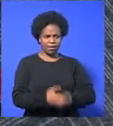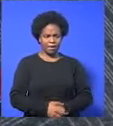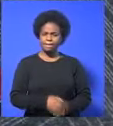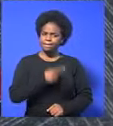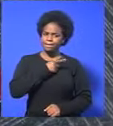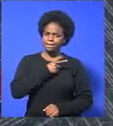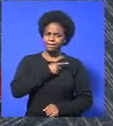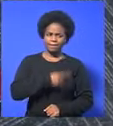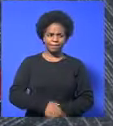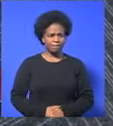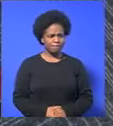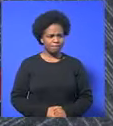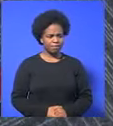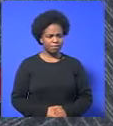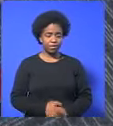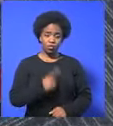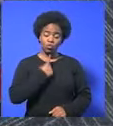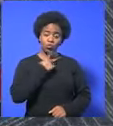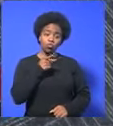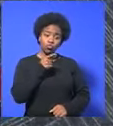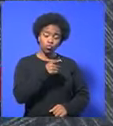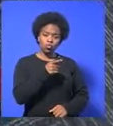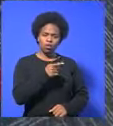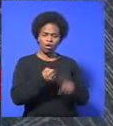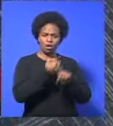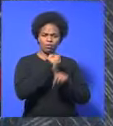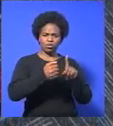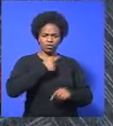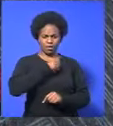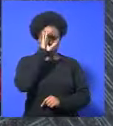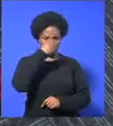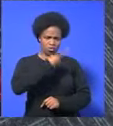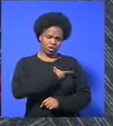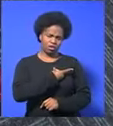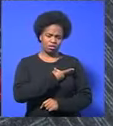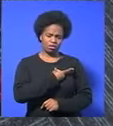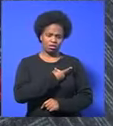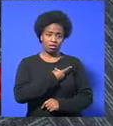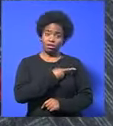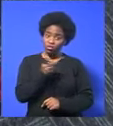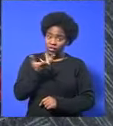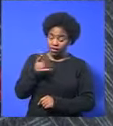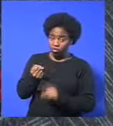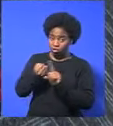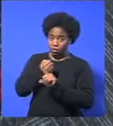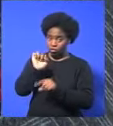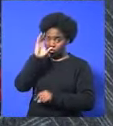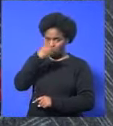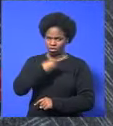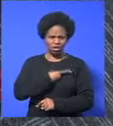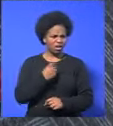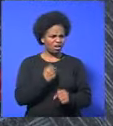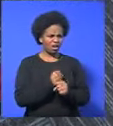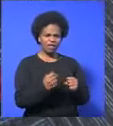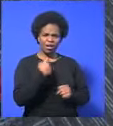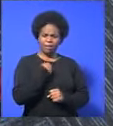Why? They say that I abused my daughter. What did you? Boss, I'm a